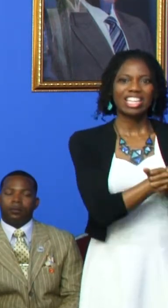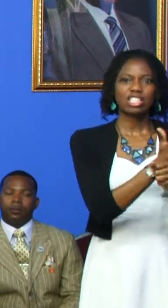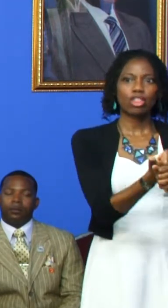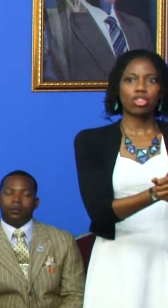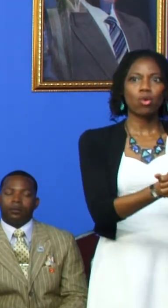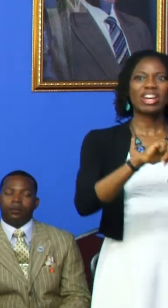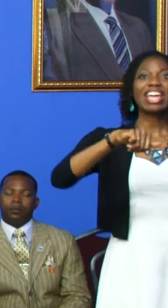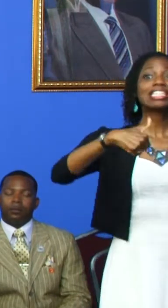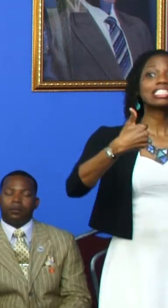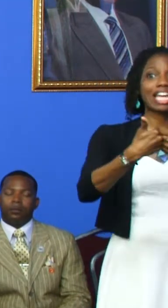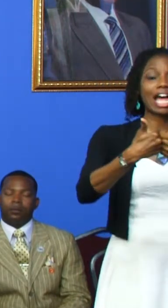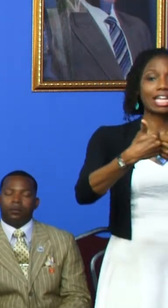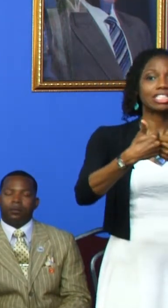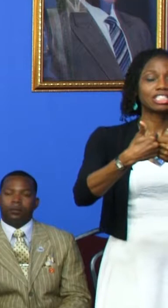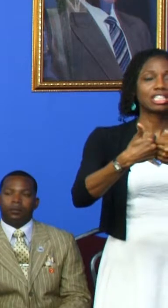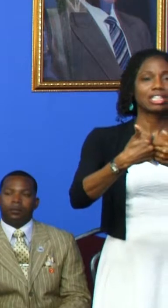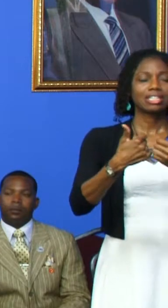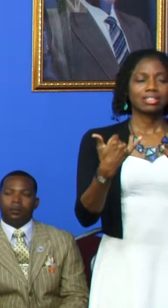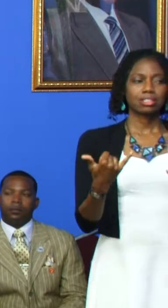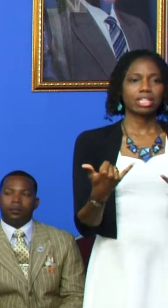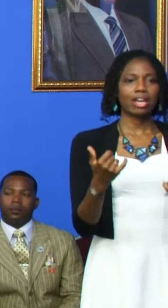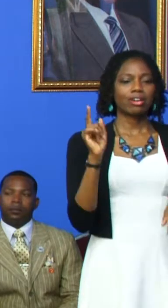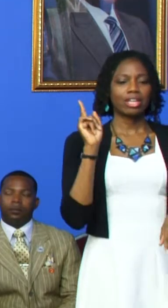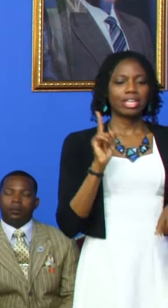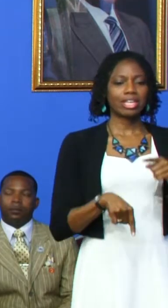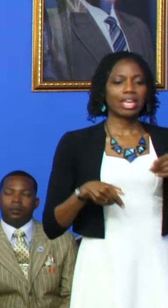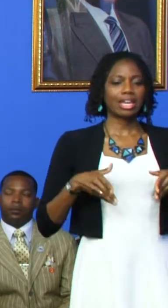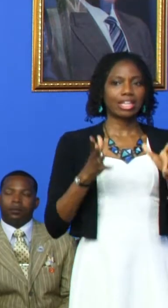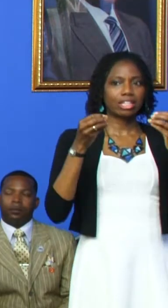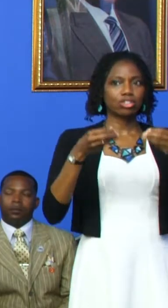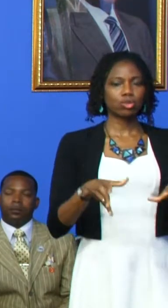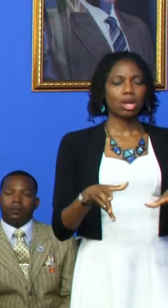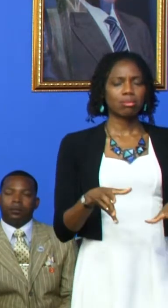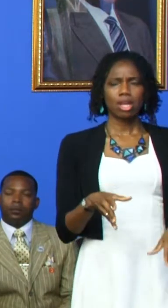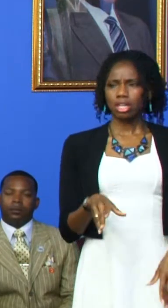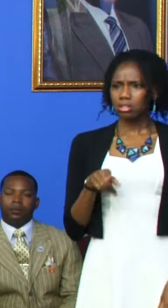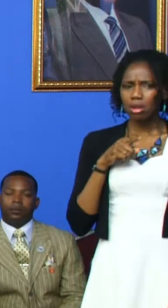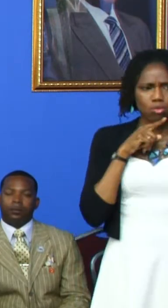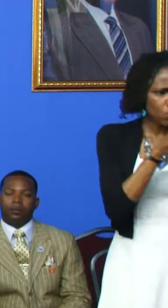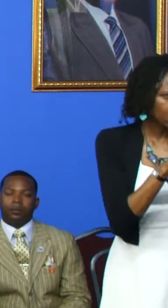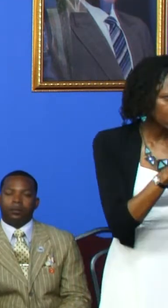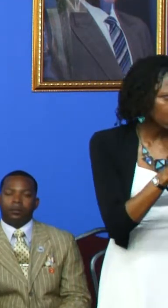questioned. So he can't let this go. He said, bring me those 3.